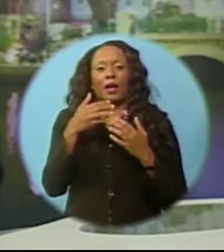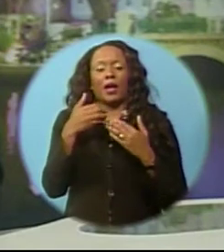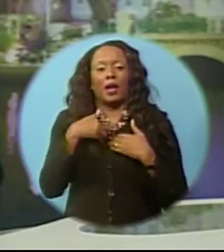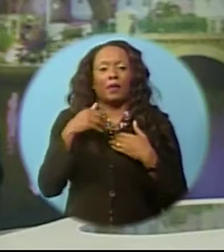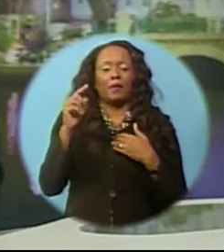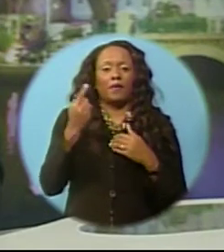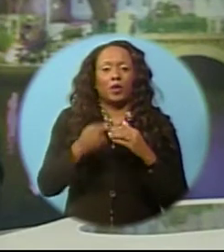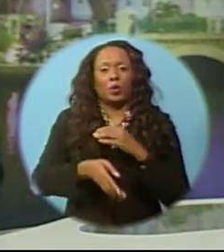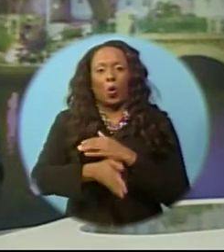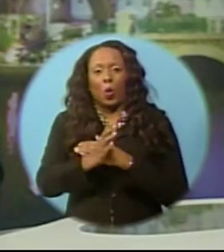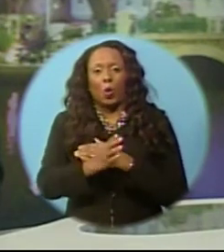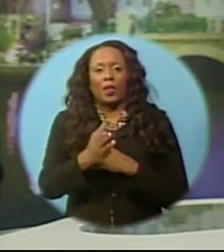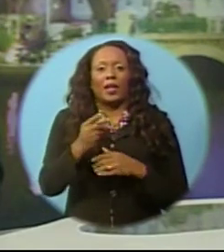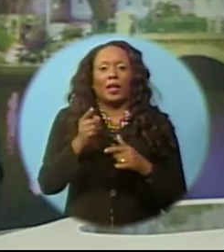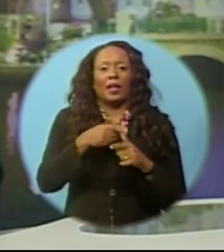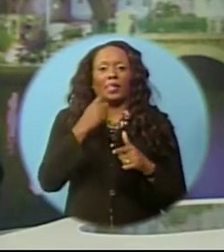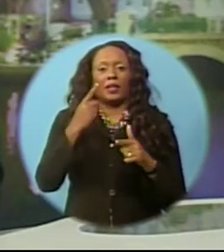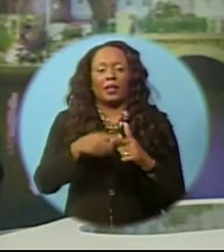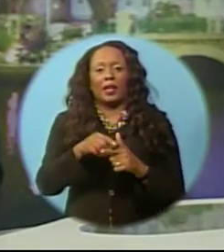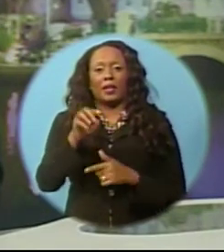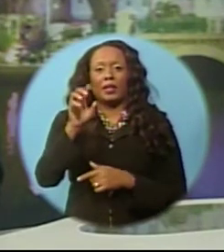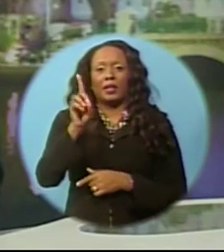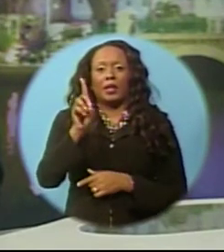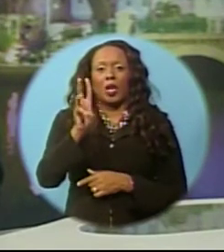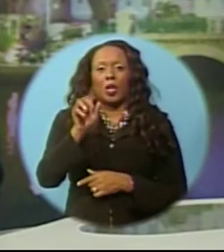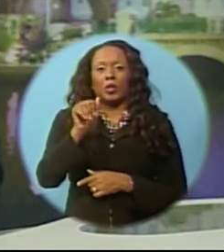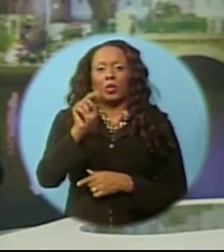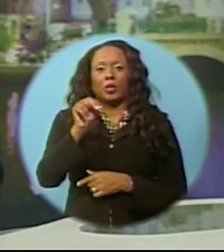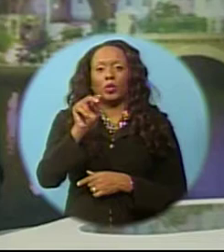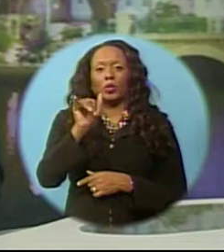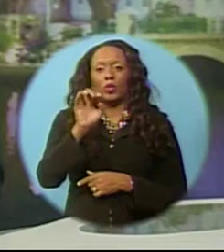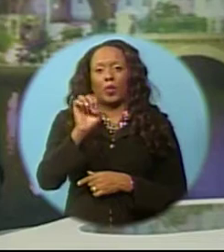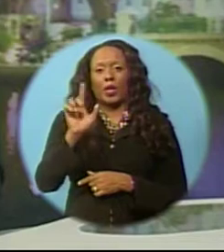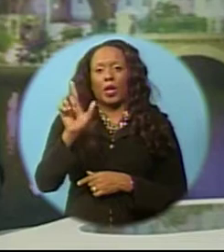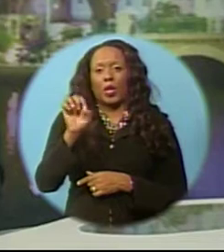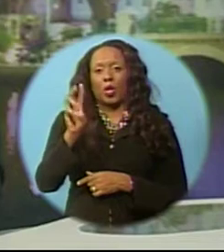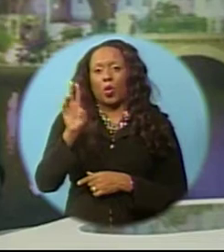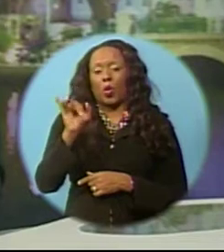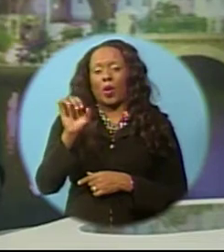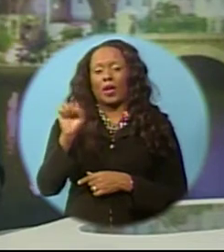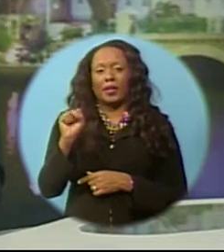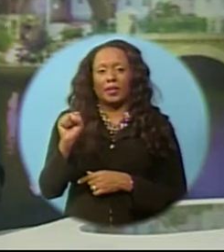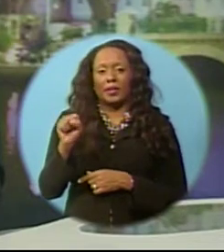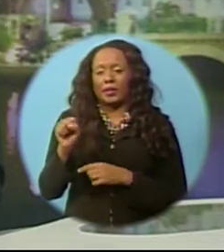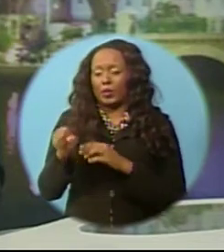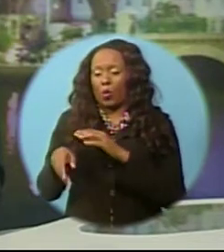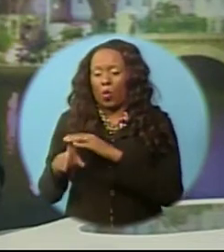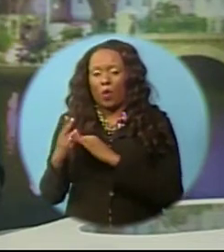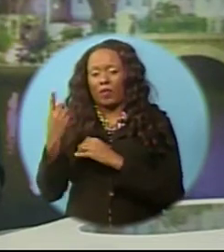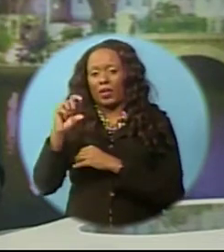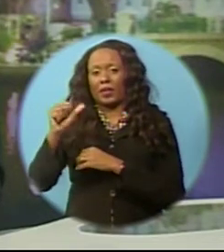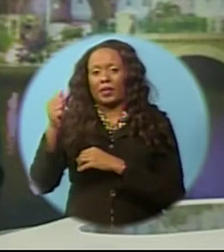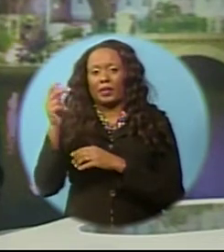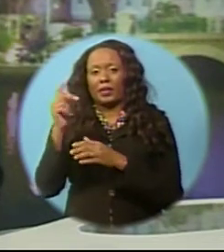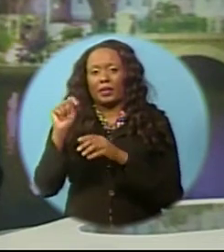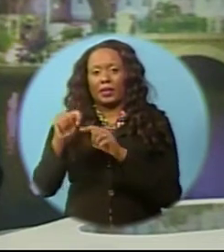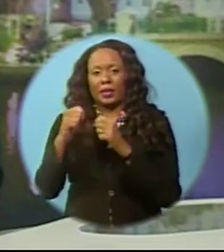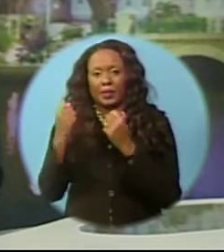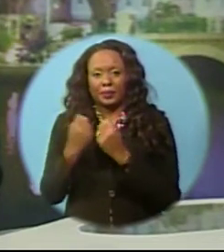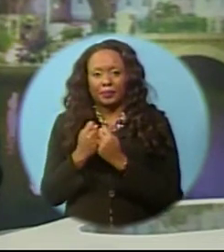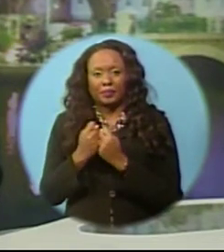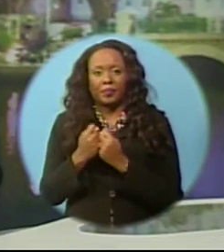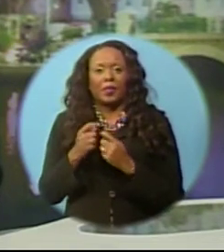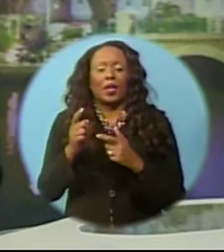only for Dwayne Lewis to level the score at 1-all 5 minutes before the break. The game winner, though, would be scored by Mario Hart in